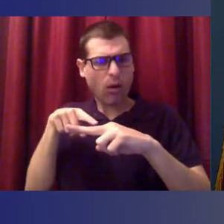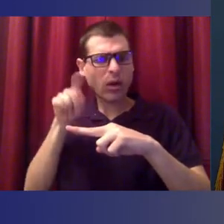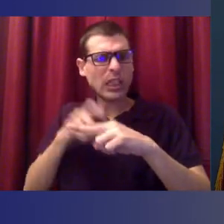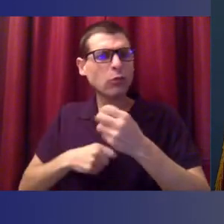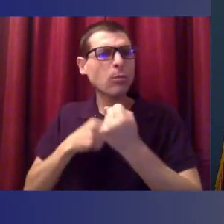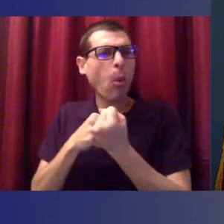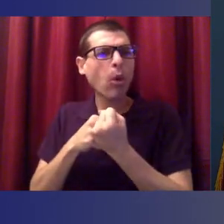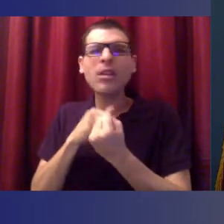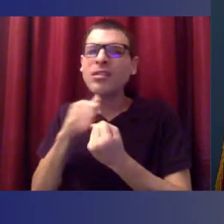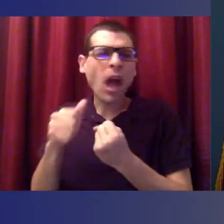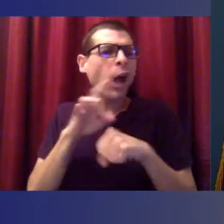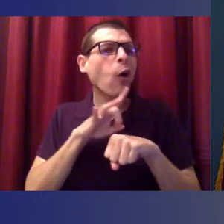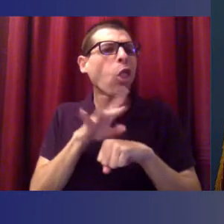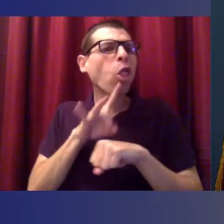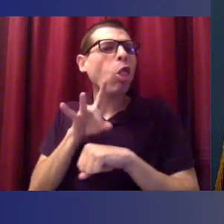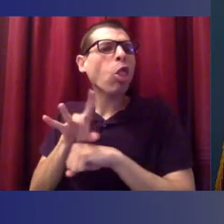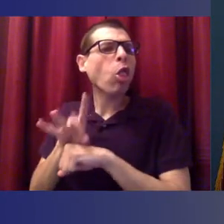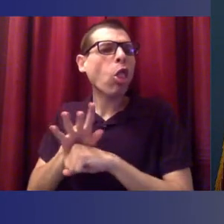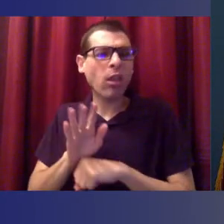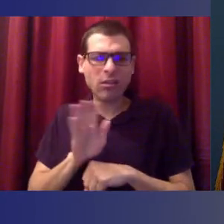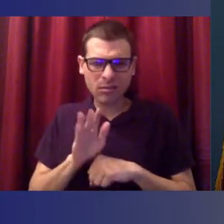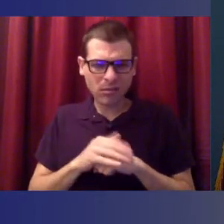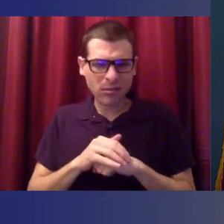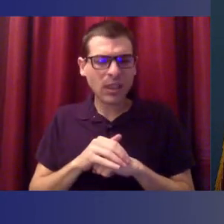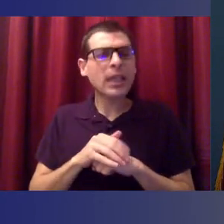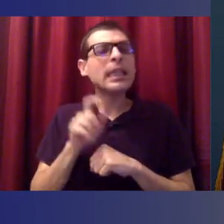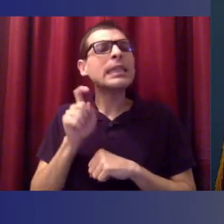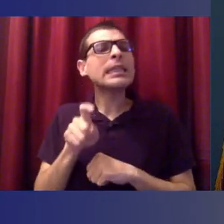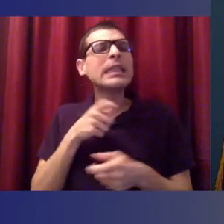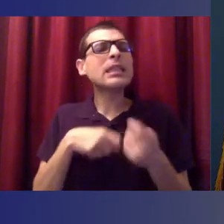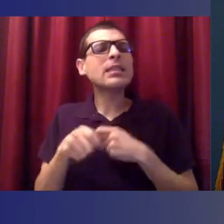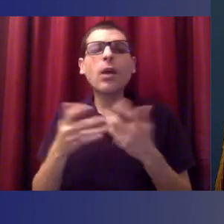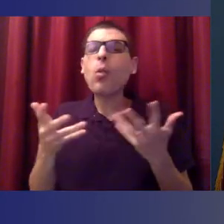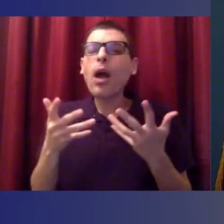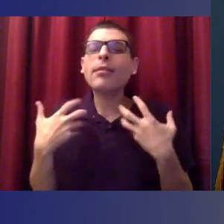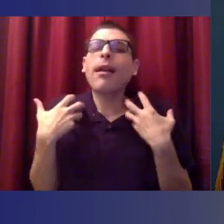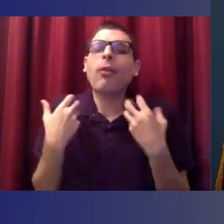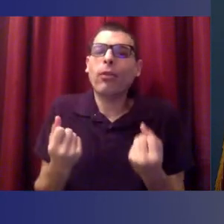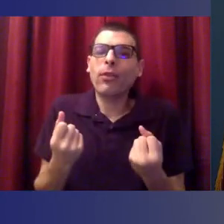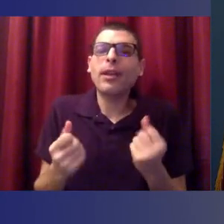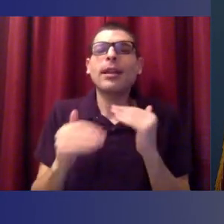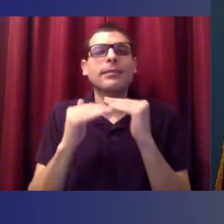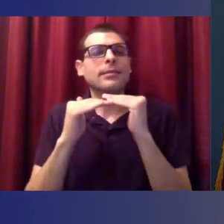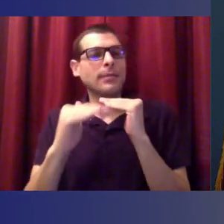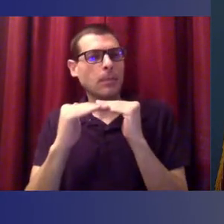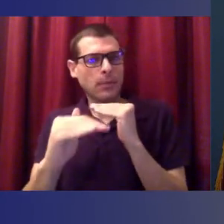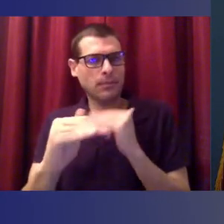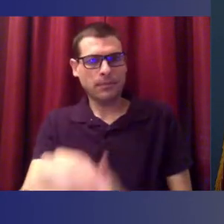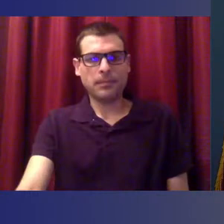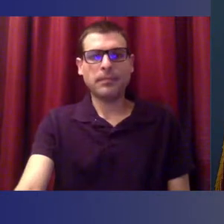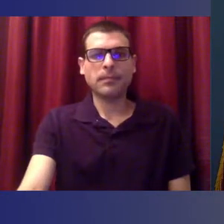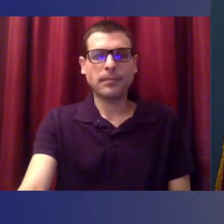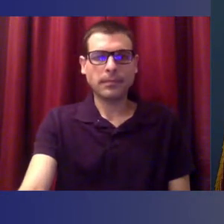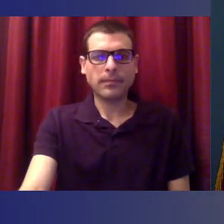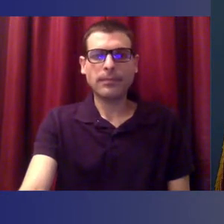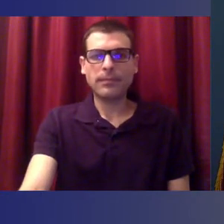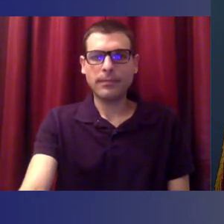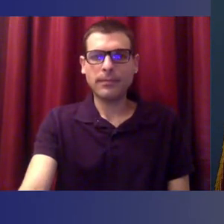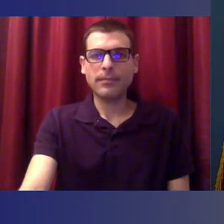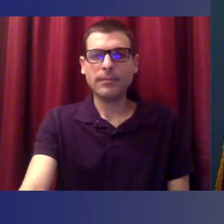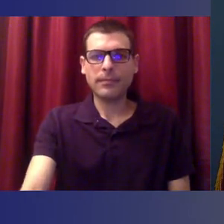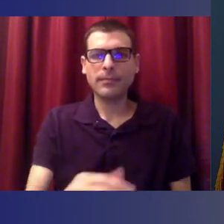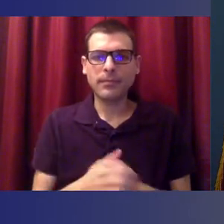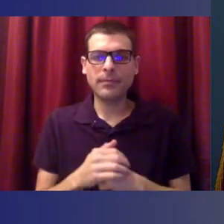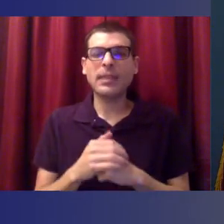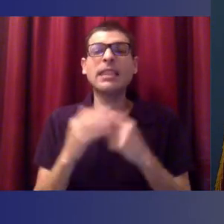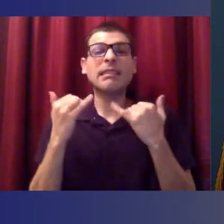neighborhood, but in their stability and their health. Community members like her are rejecting